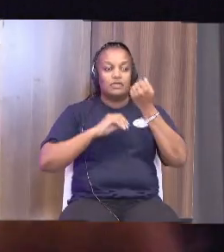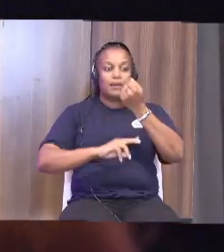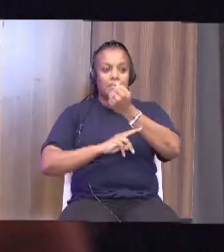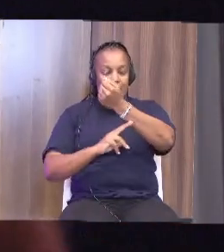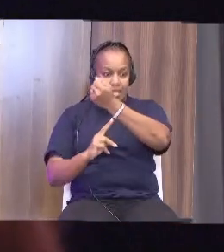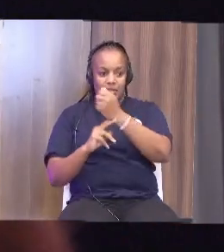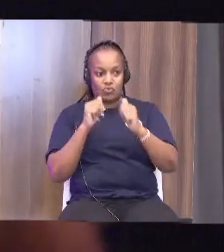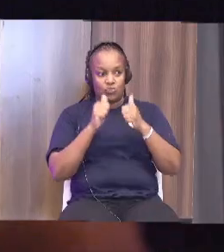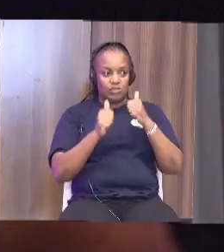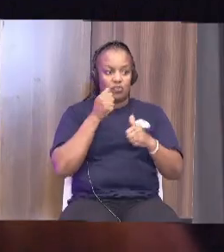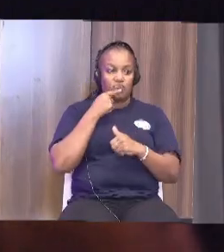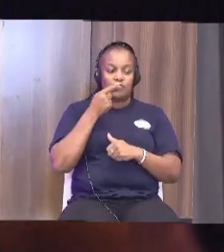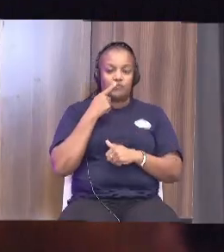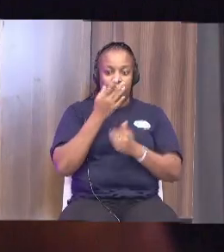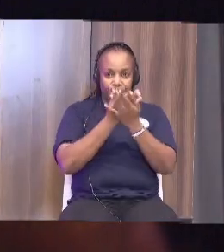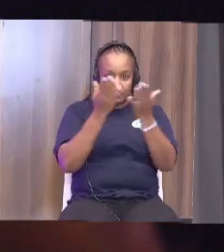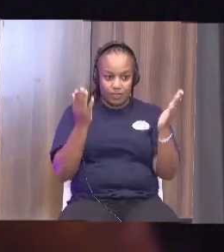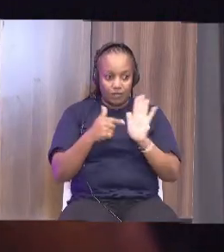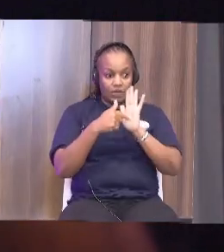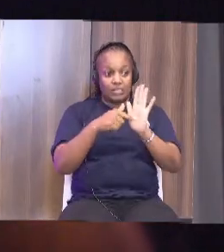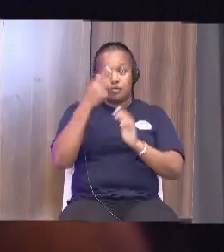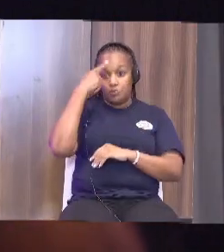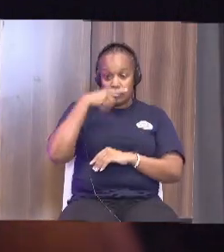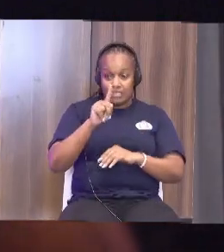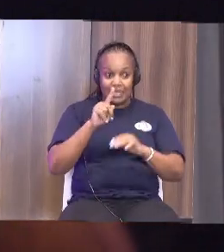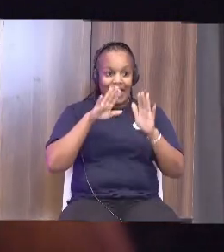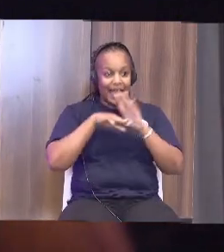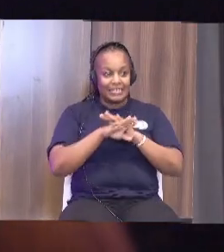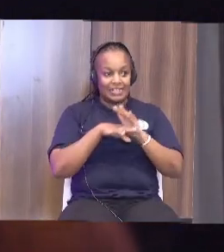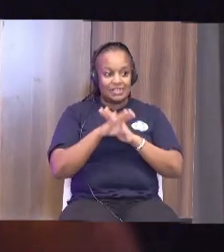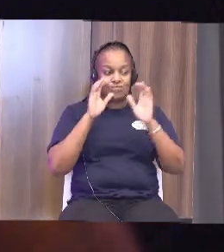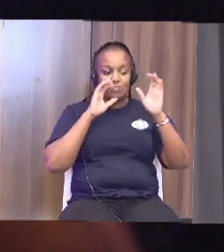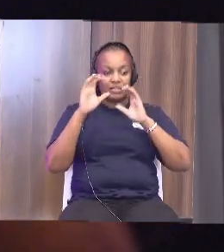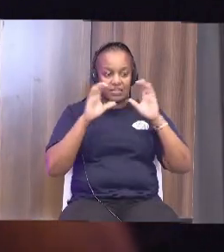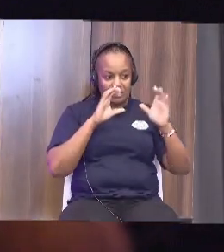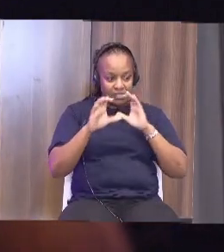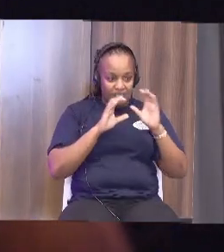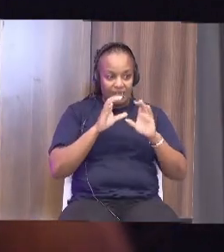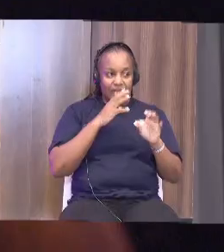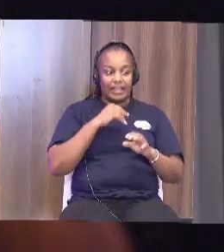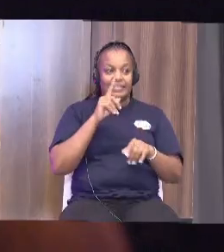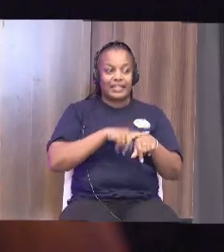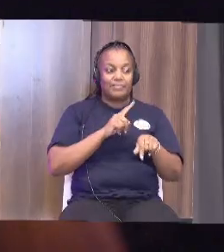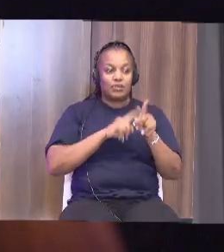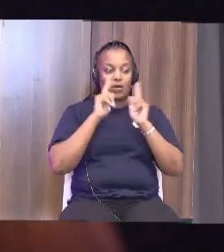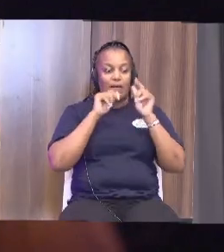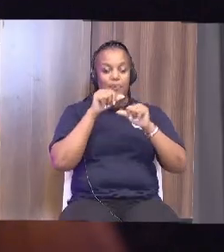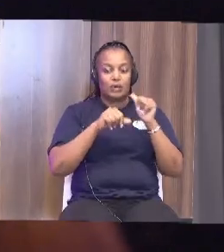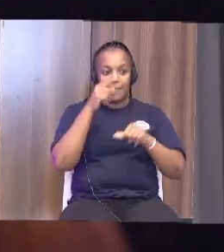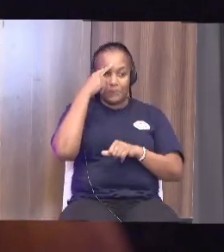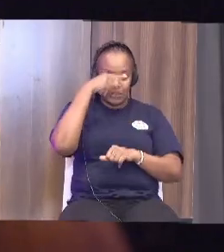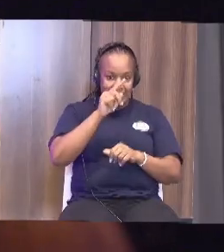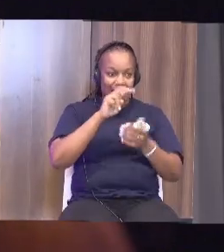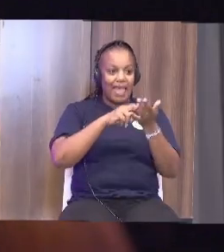you, like policy, access, and communication. And I mean, when I mean policy, I mean